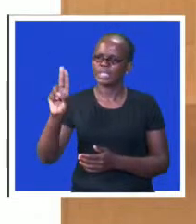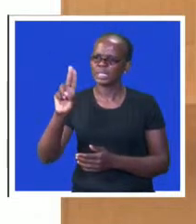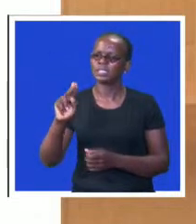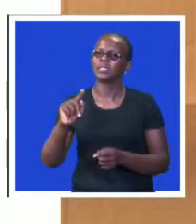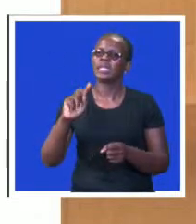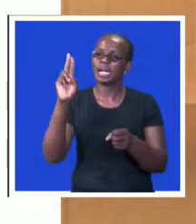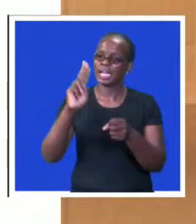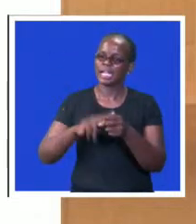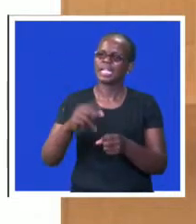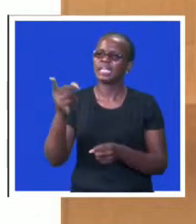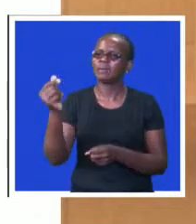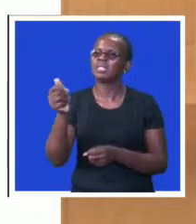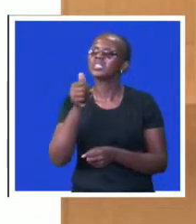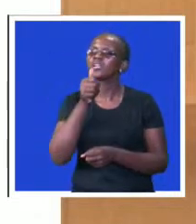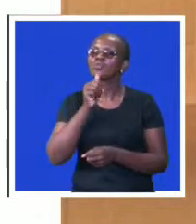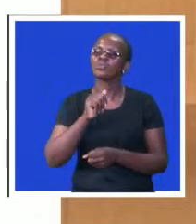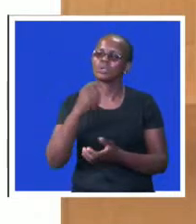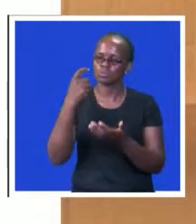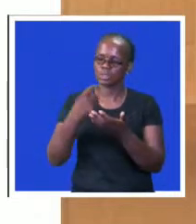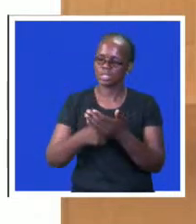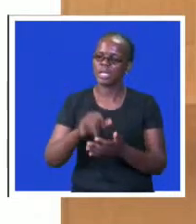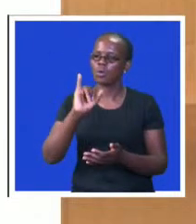per quantity.